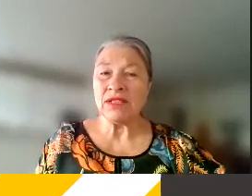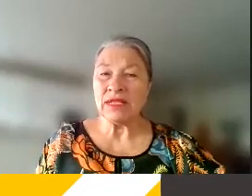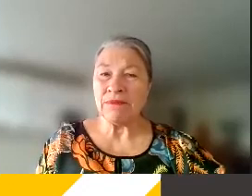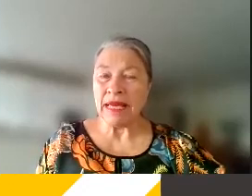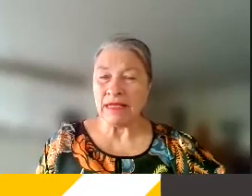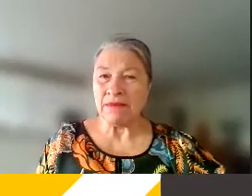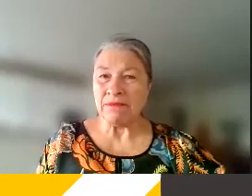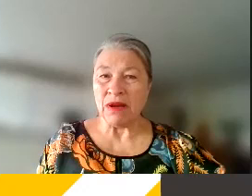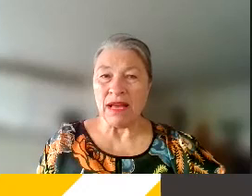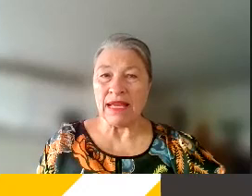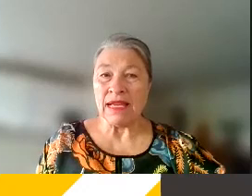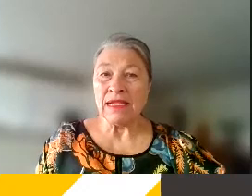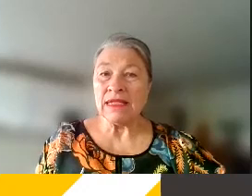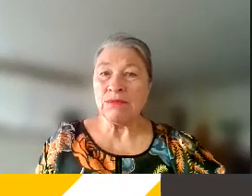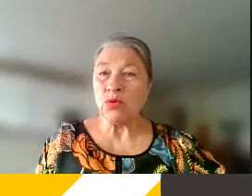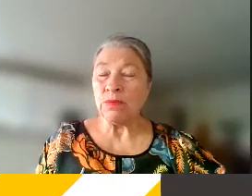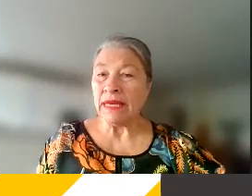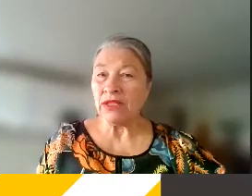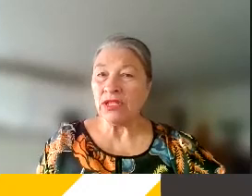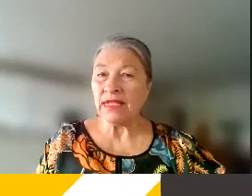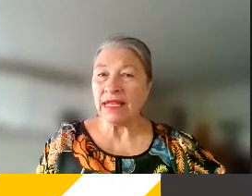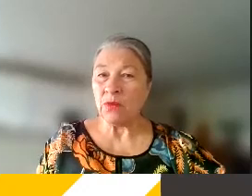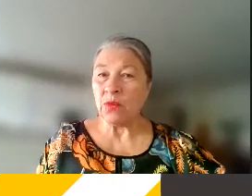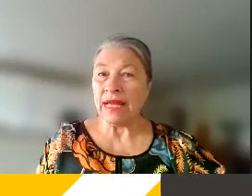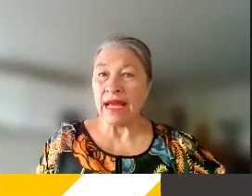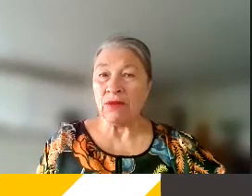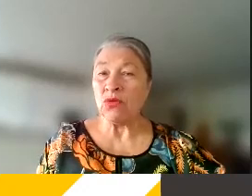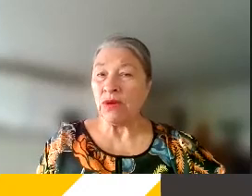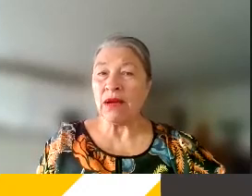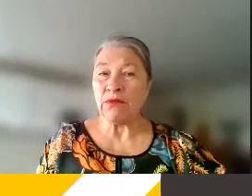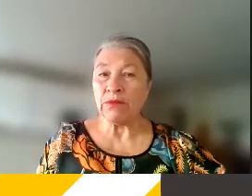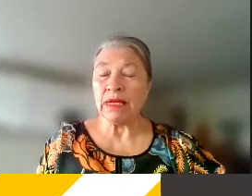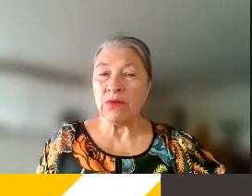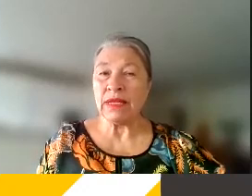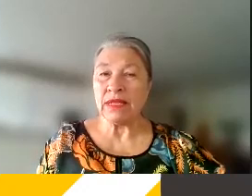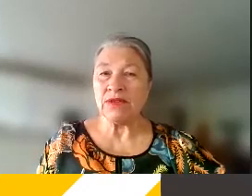written messages are backed up by small pictures that we